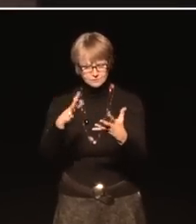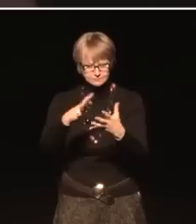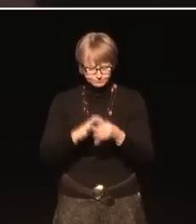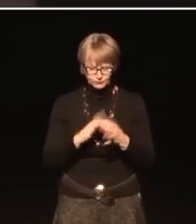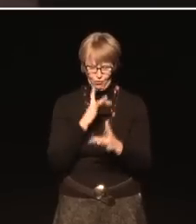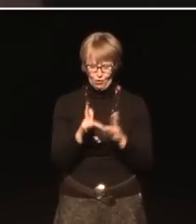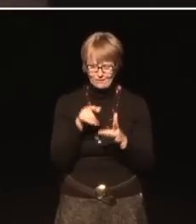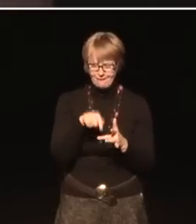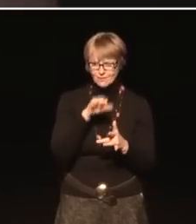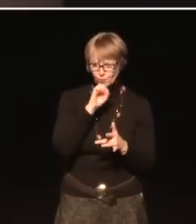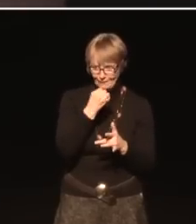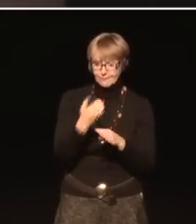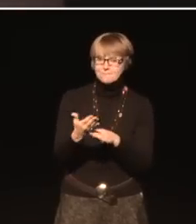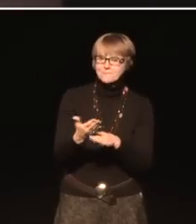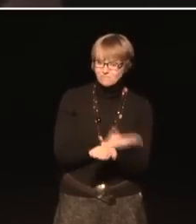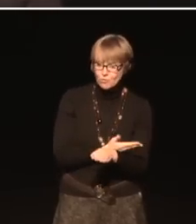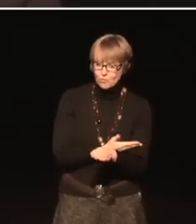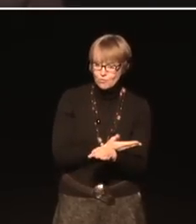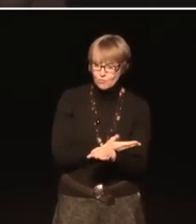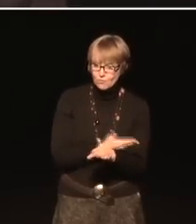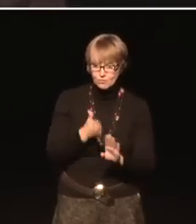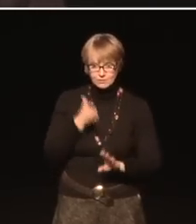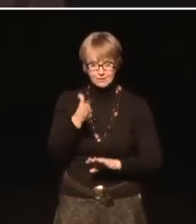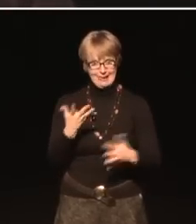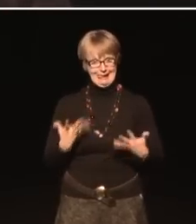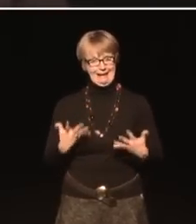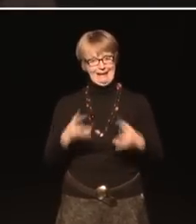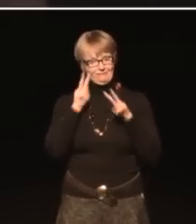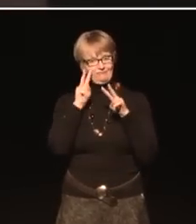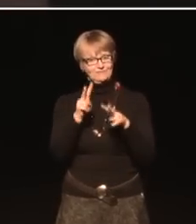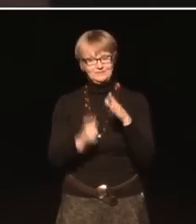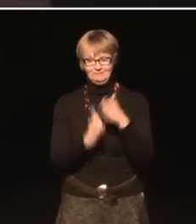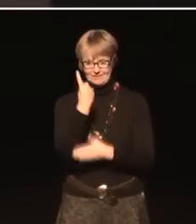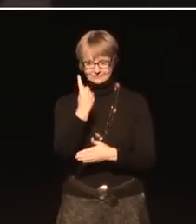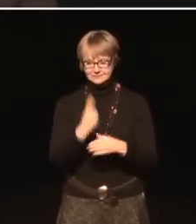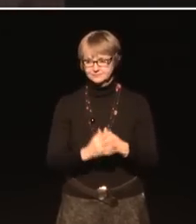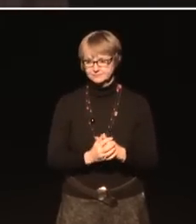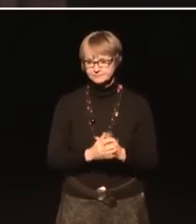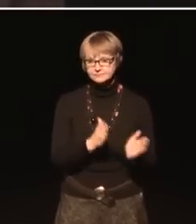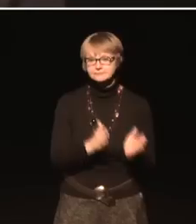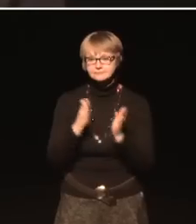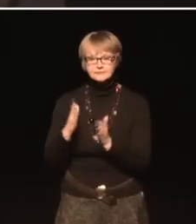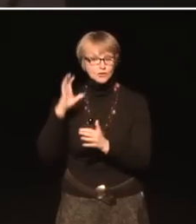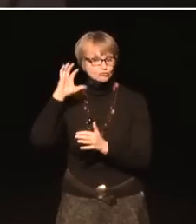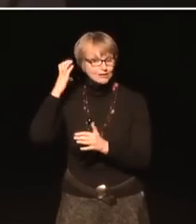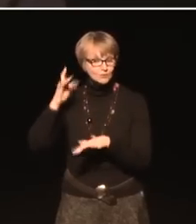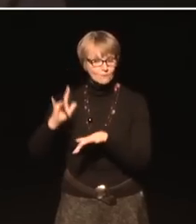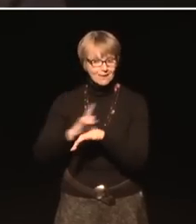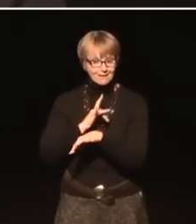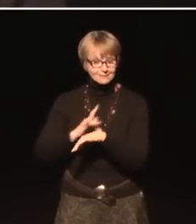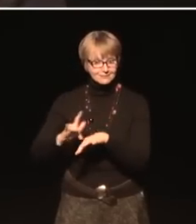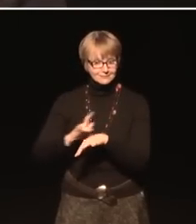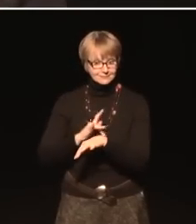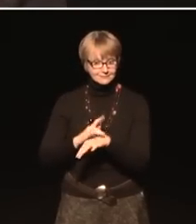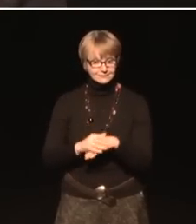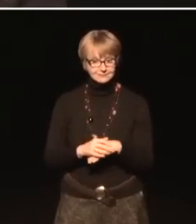on that with that platform before they come to the live events, as it were. And a radio play. I'm very